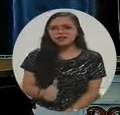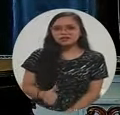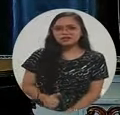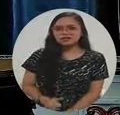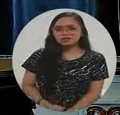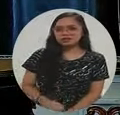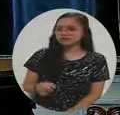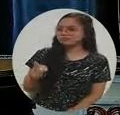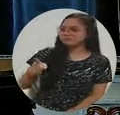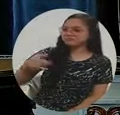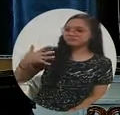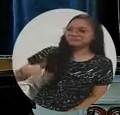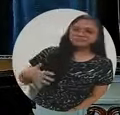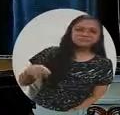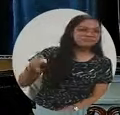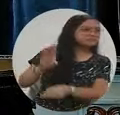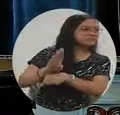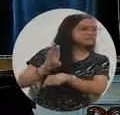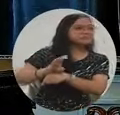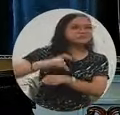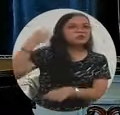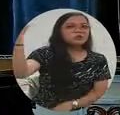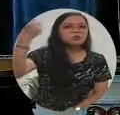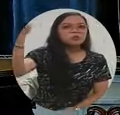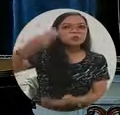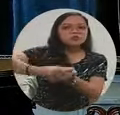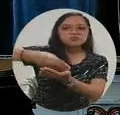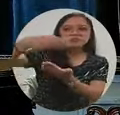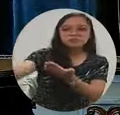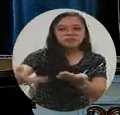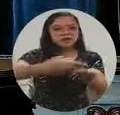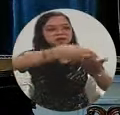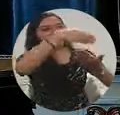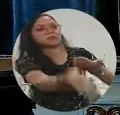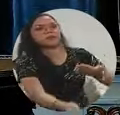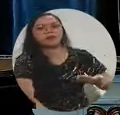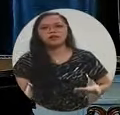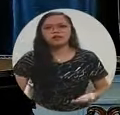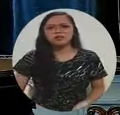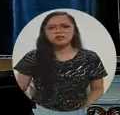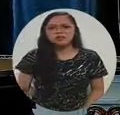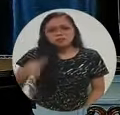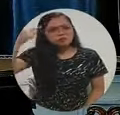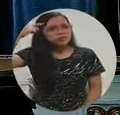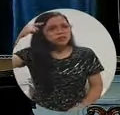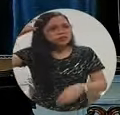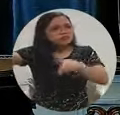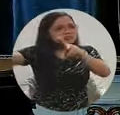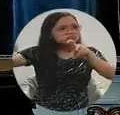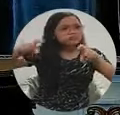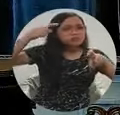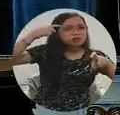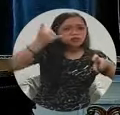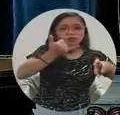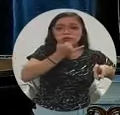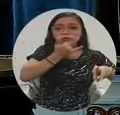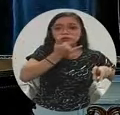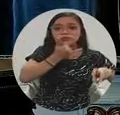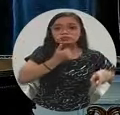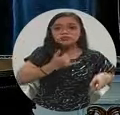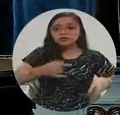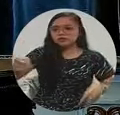Dili tang grabe ang church simbahan oi bago ko gikwan to nung hotel dito nga. Ti ang mo na ikaw pa maghibaw sa